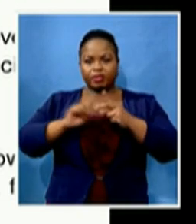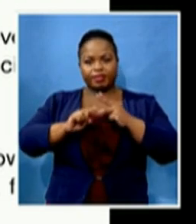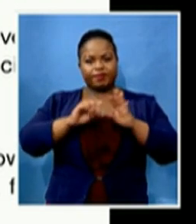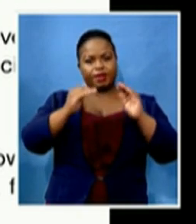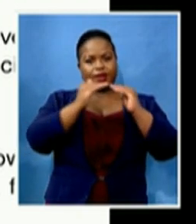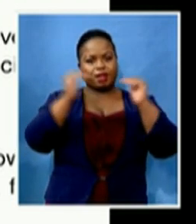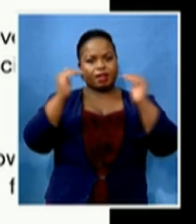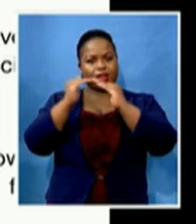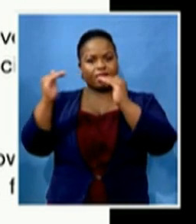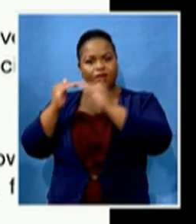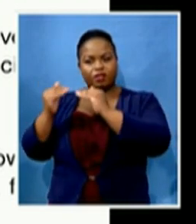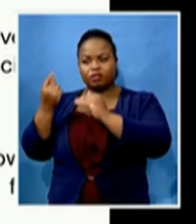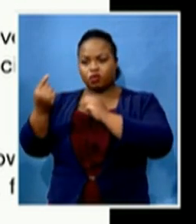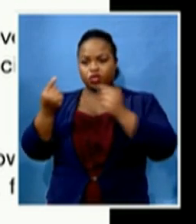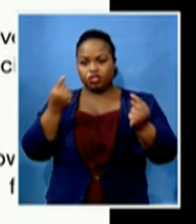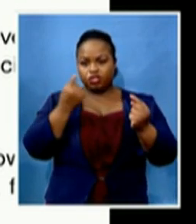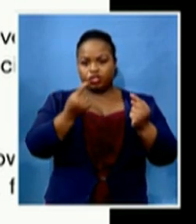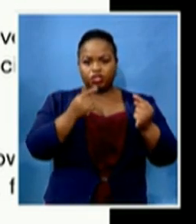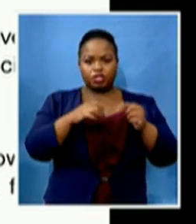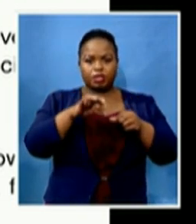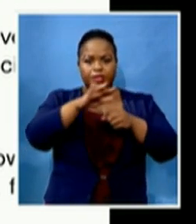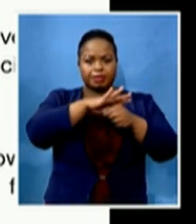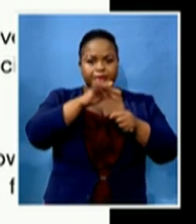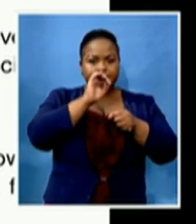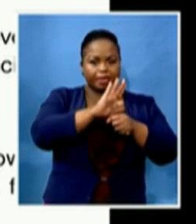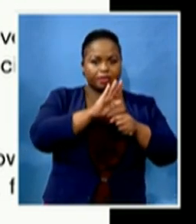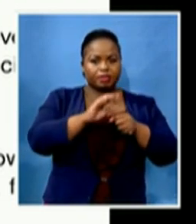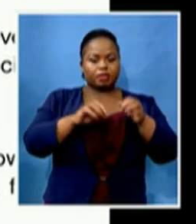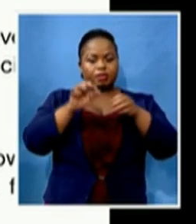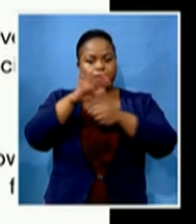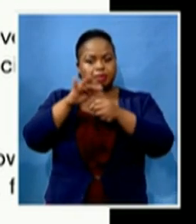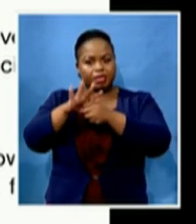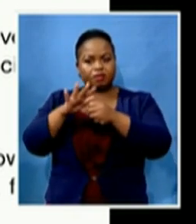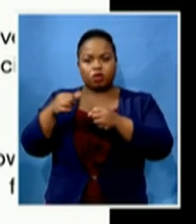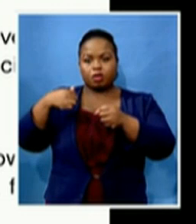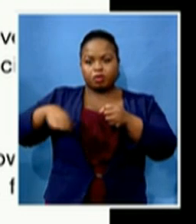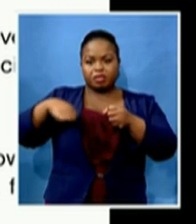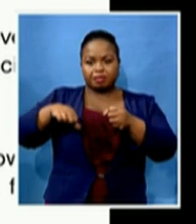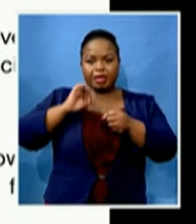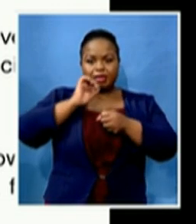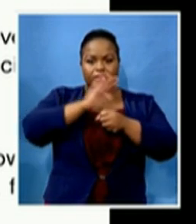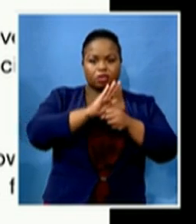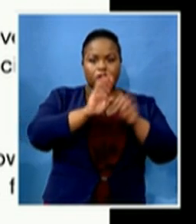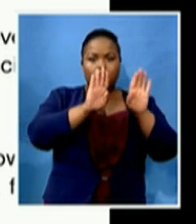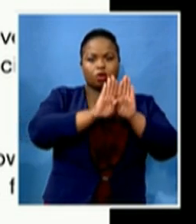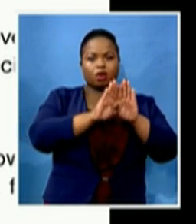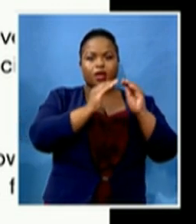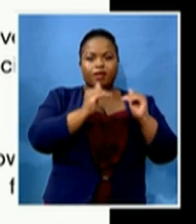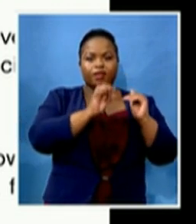levels. So a particular municipality could go to lockdown level 3 for the next